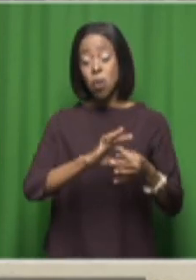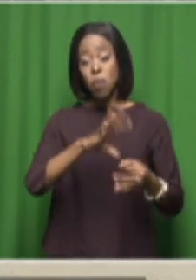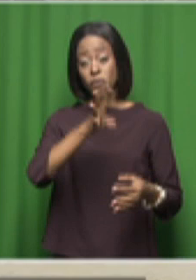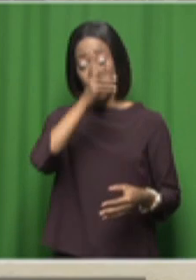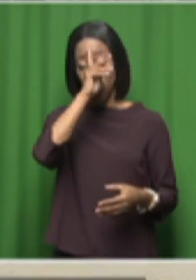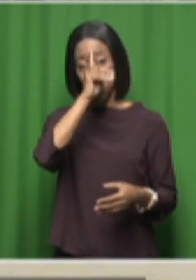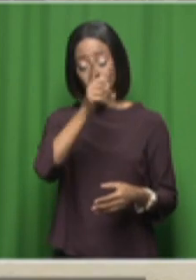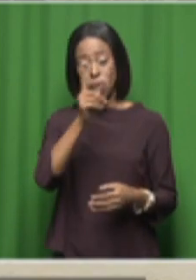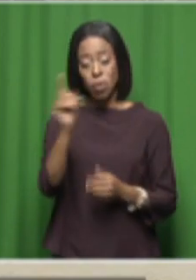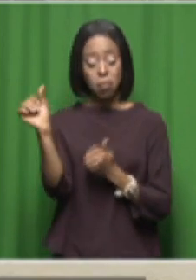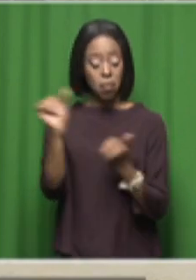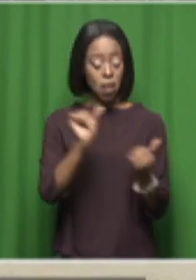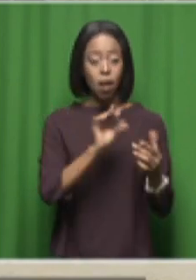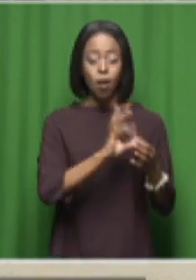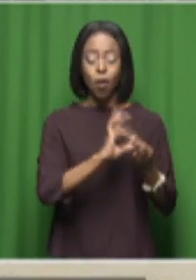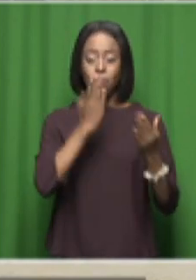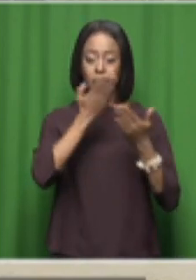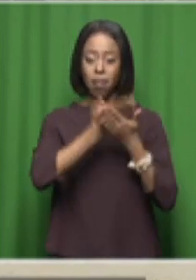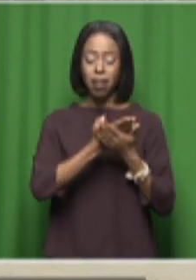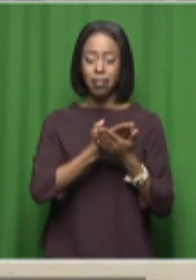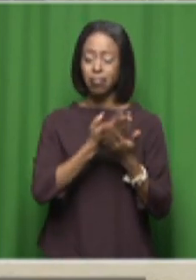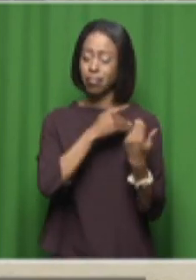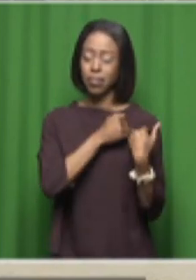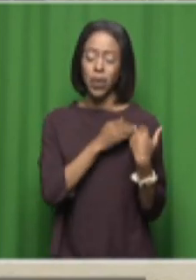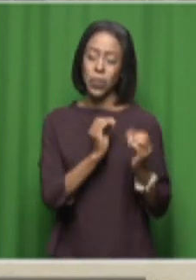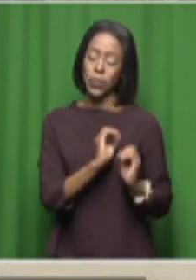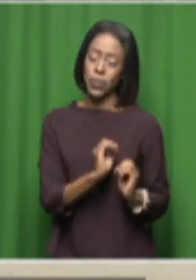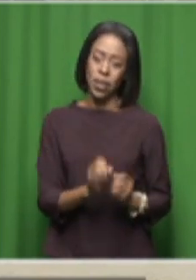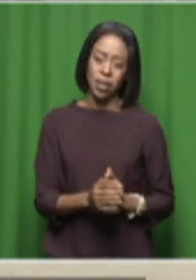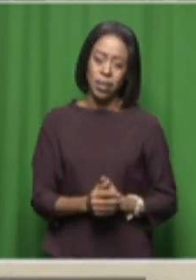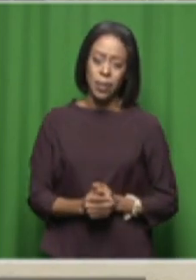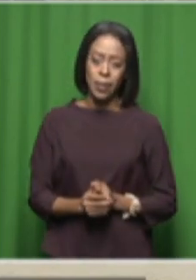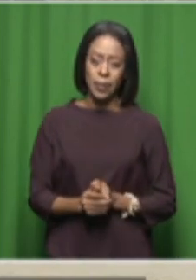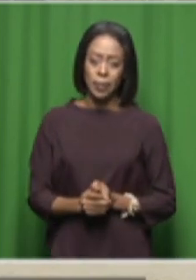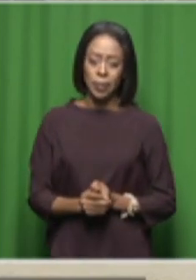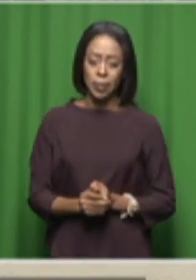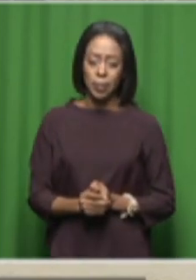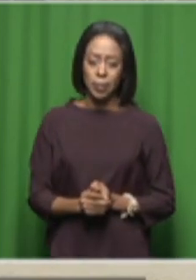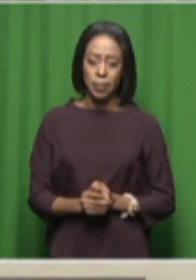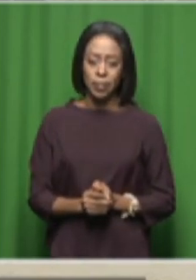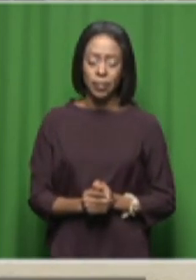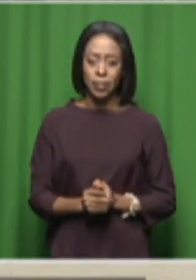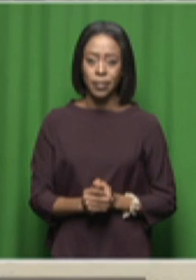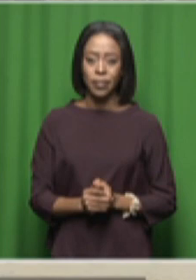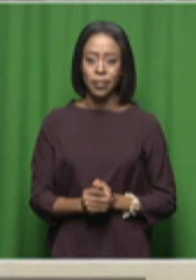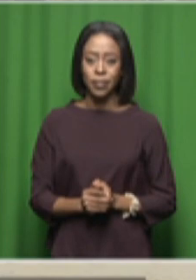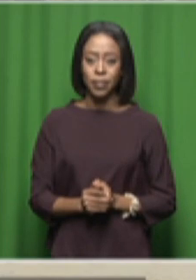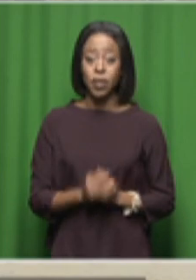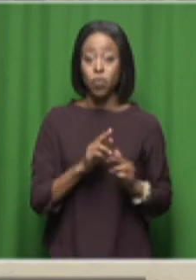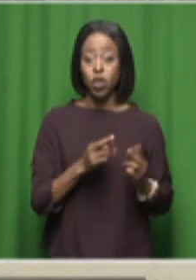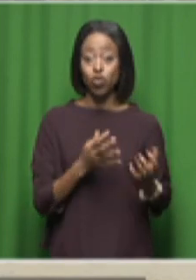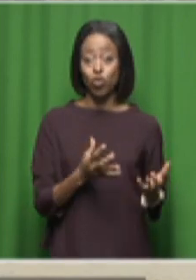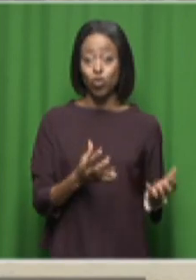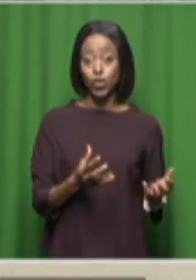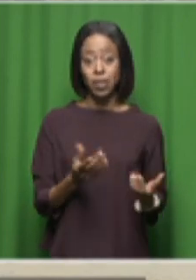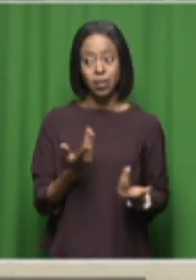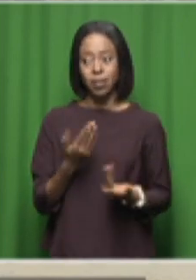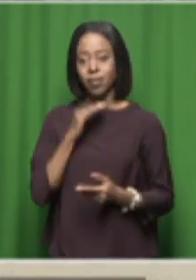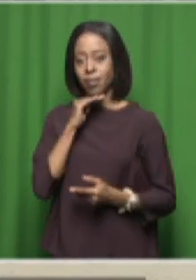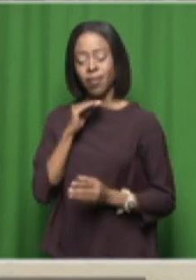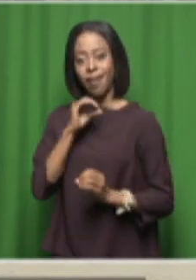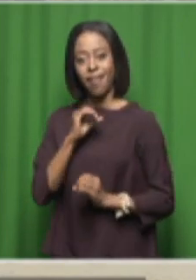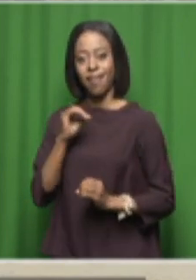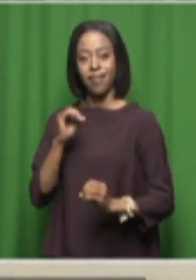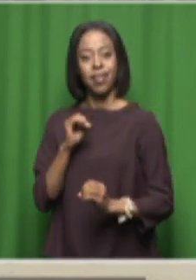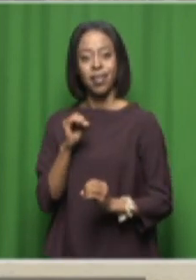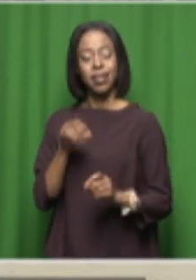getting home very late at night poses huge safety risks in our country. The lack of resources, which we also spoke and